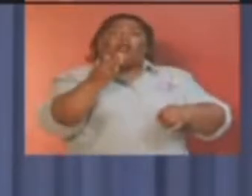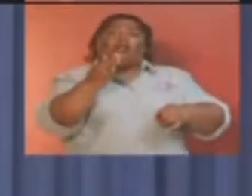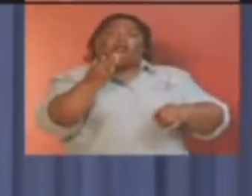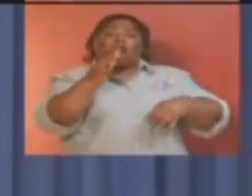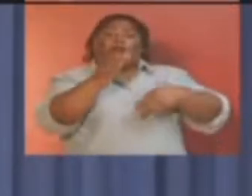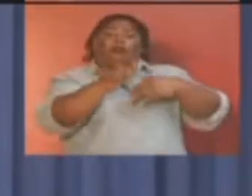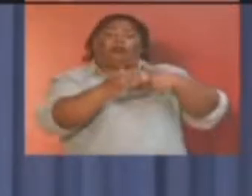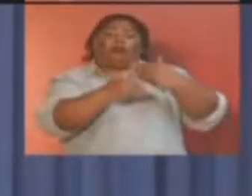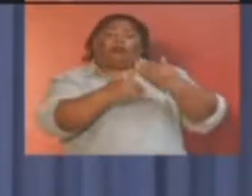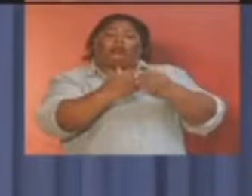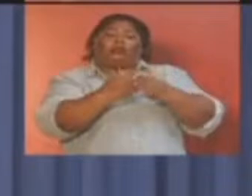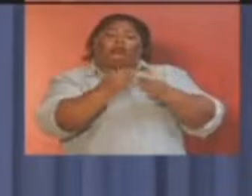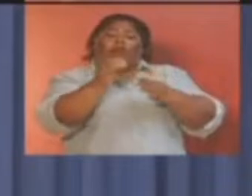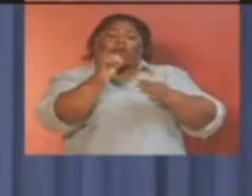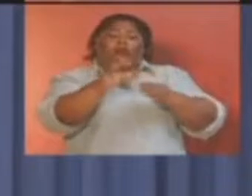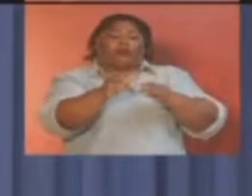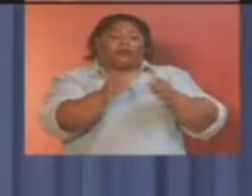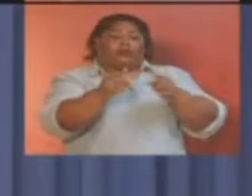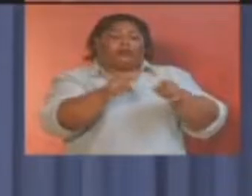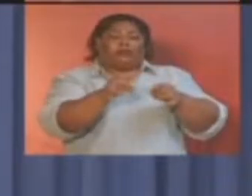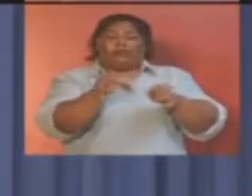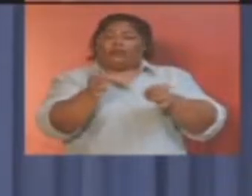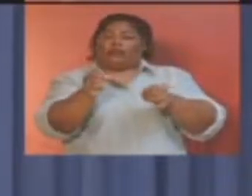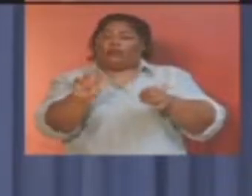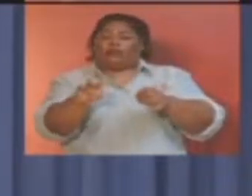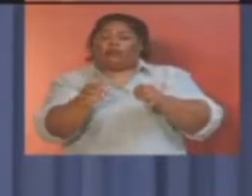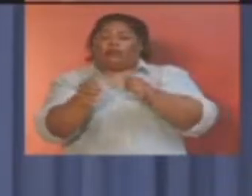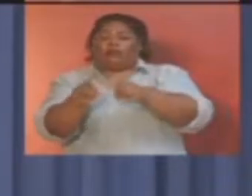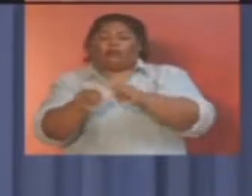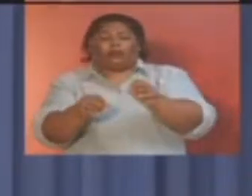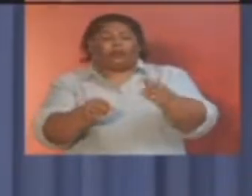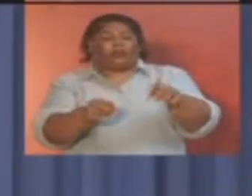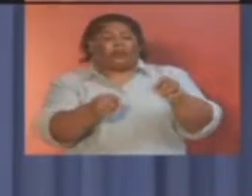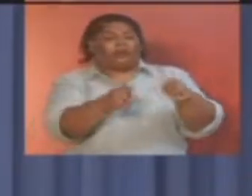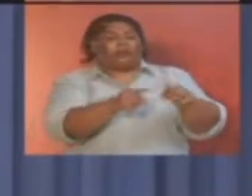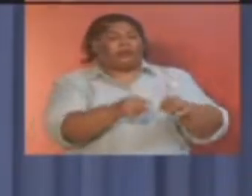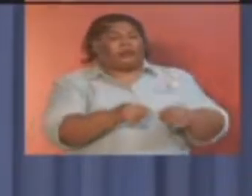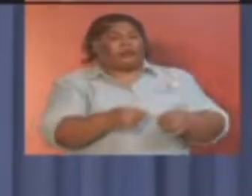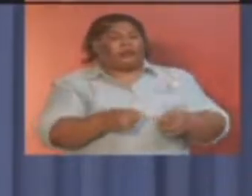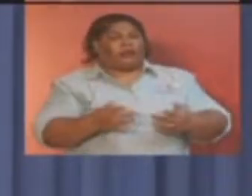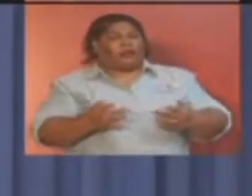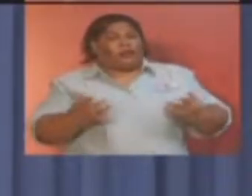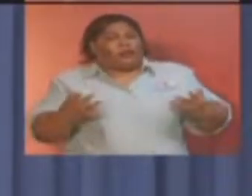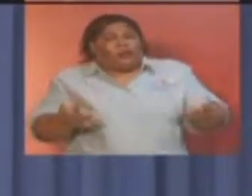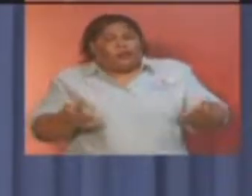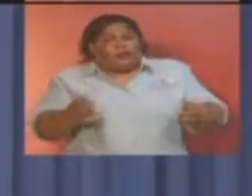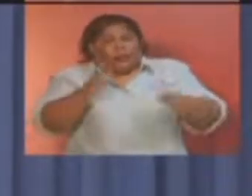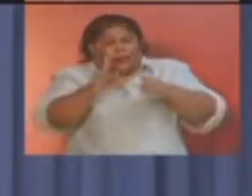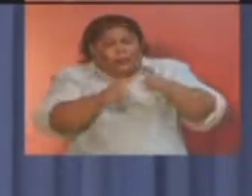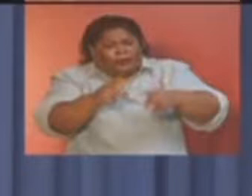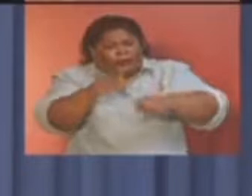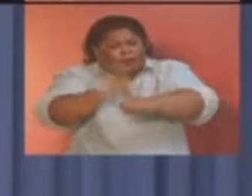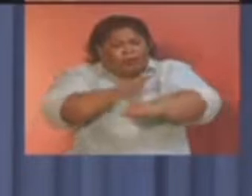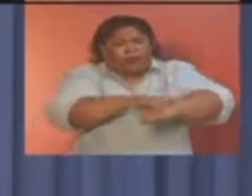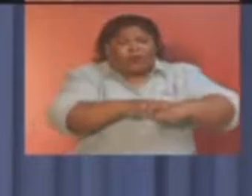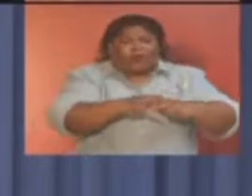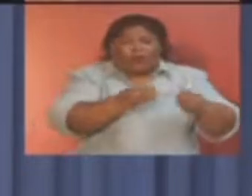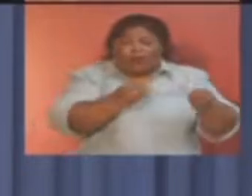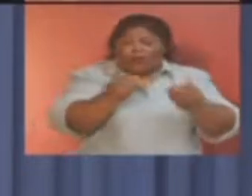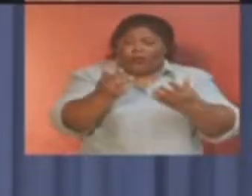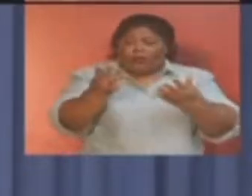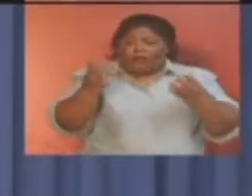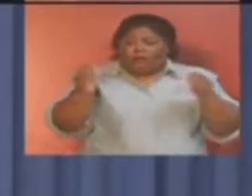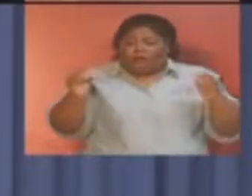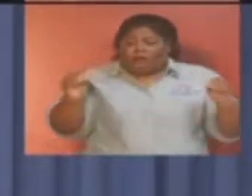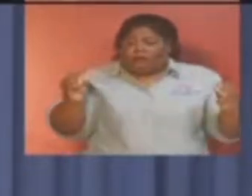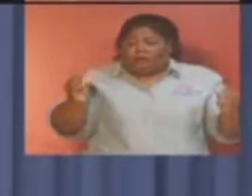small doses, but the projections, because we do make these projections. Statistically, Dr. Hines has been doing an